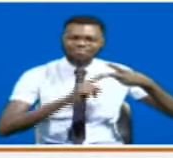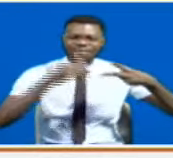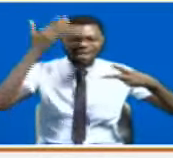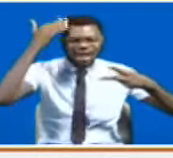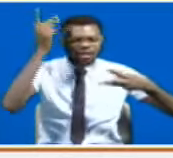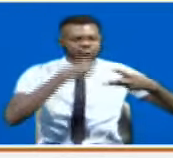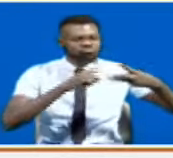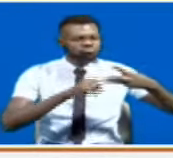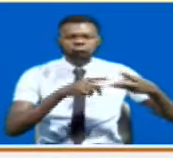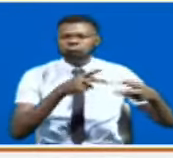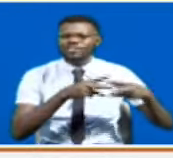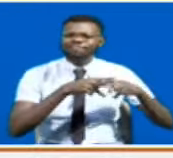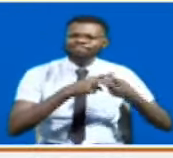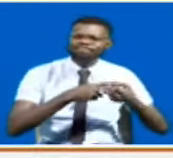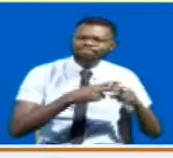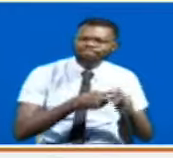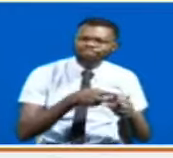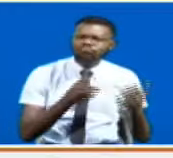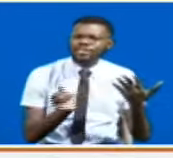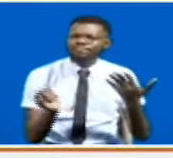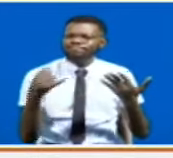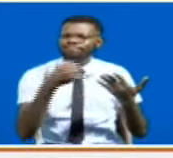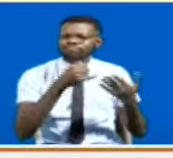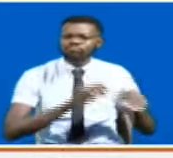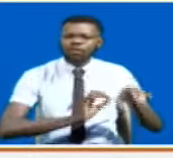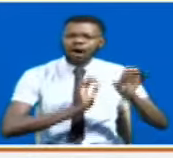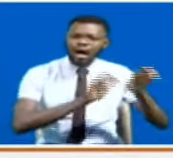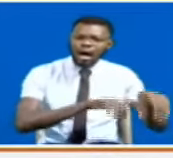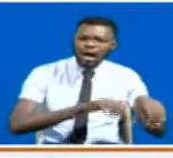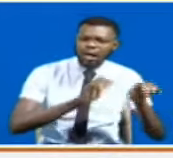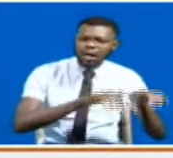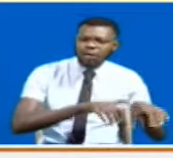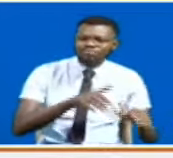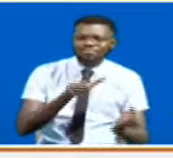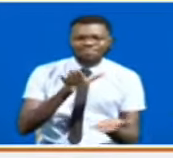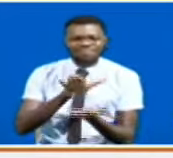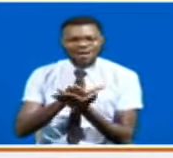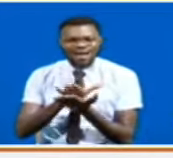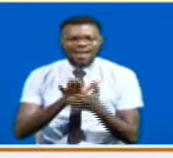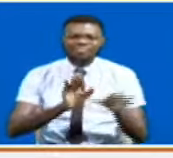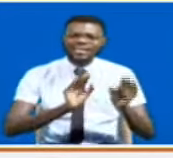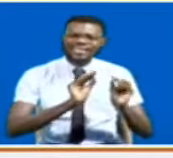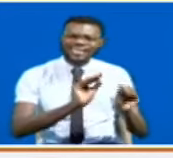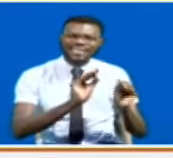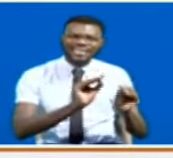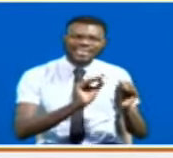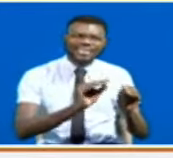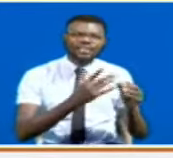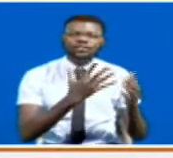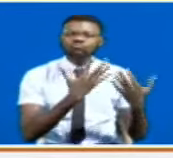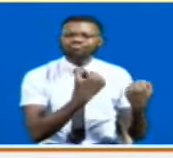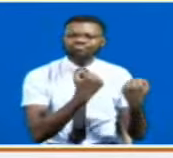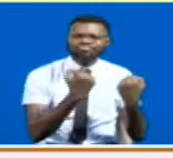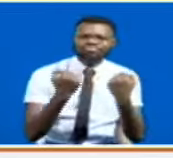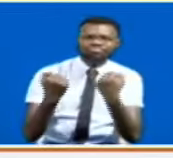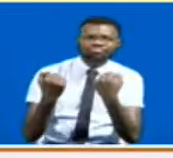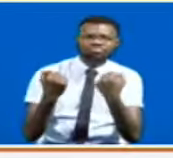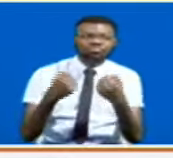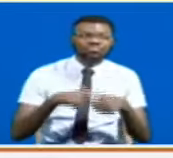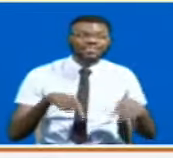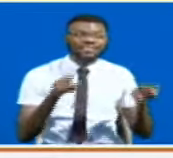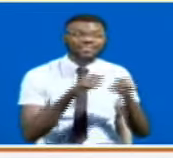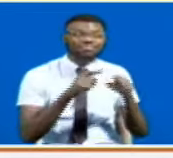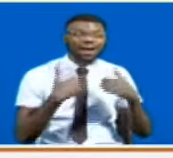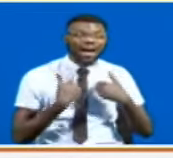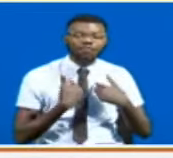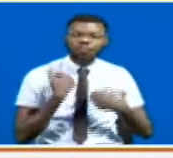engineering, architecture, agriculture, banking, teaching, transportation, and we also have